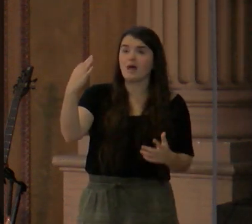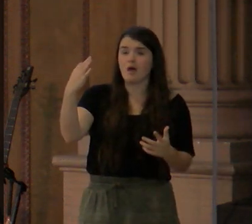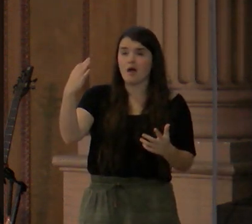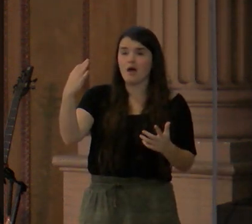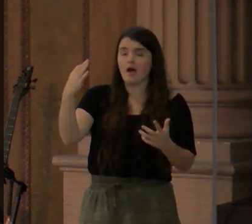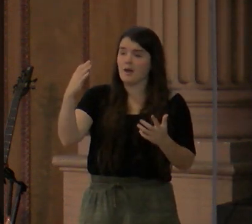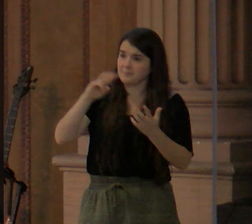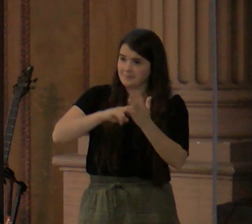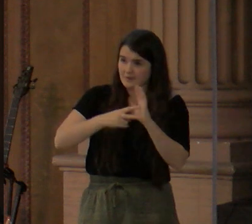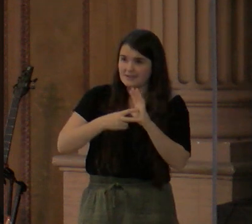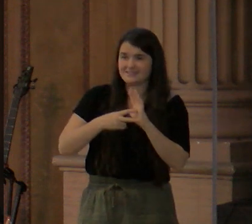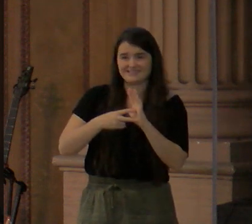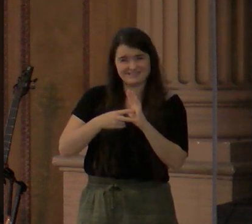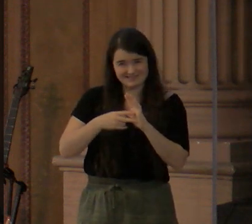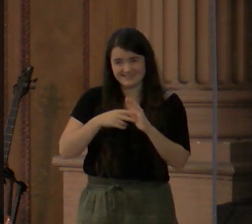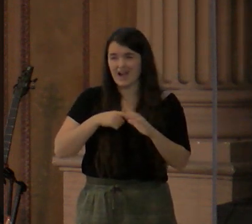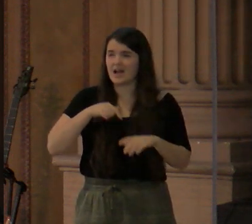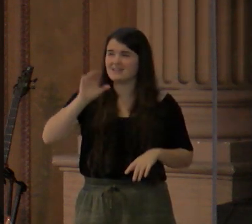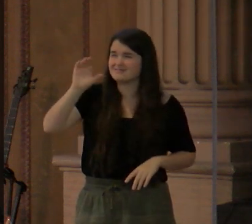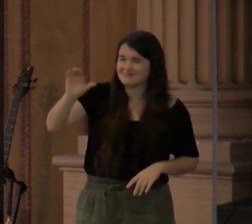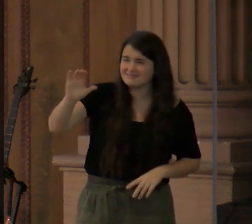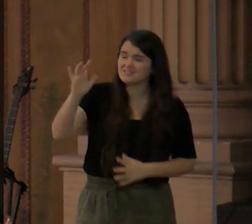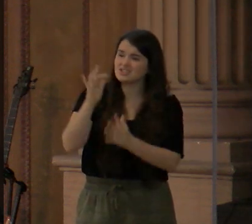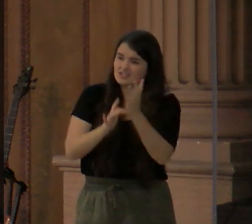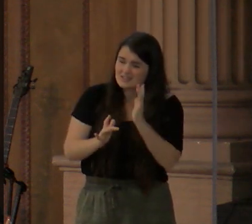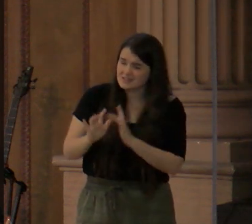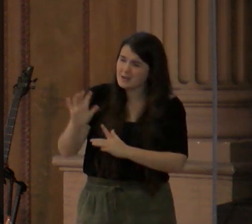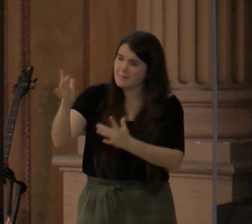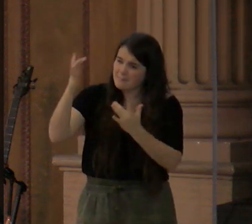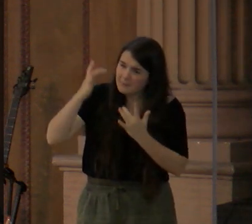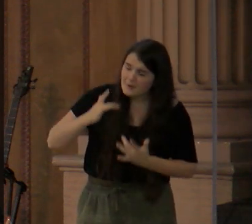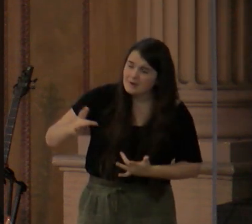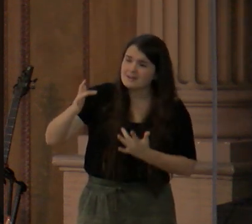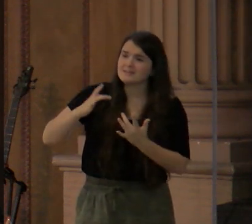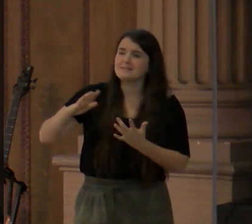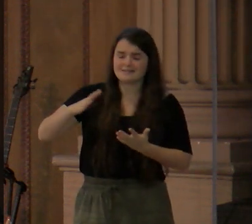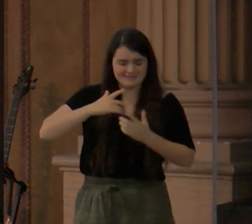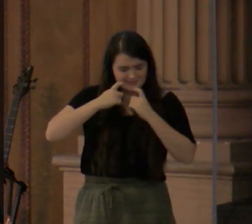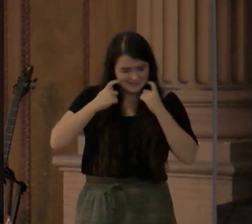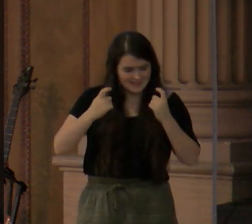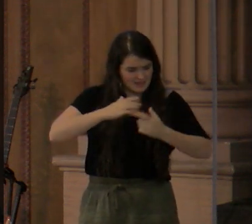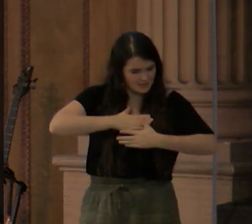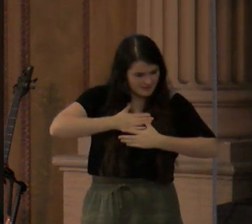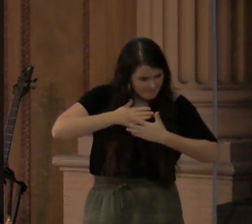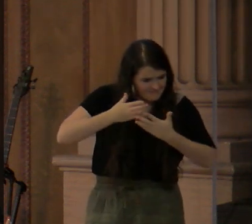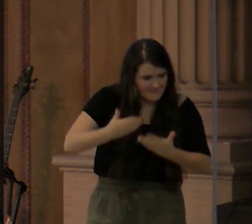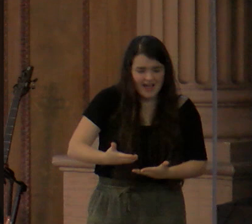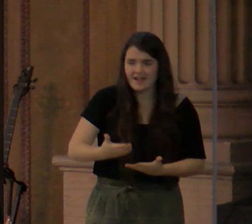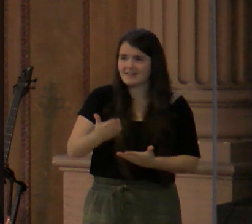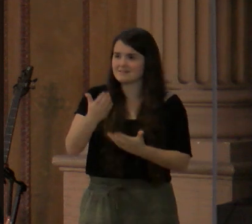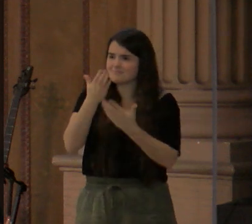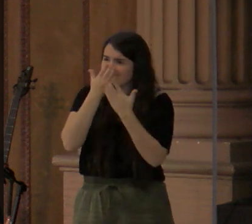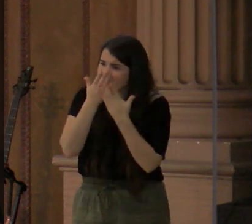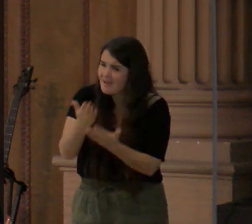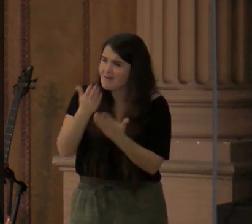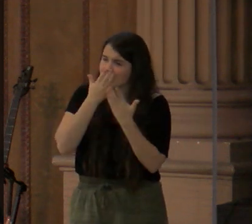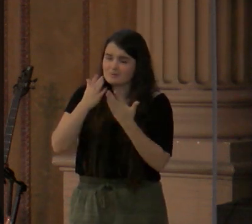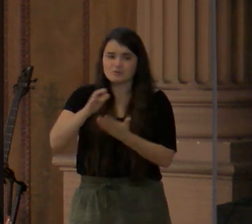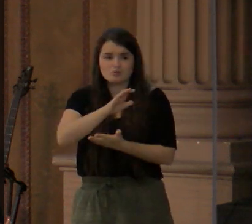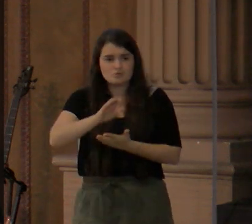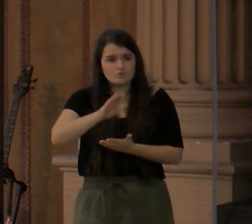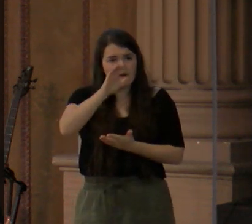I haven't obeyed your commands, I need your mercy, I need your grace. We confess our sin to him, we rekindle our thankfulness for his cross.